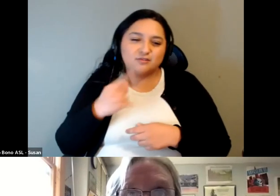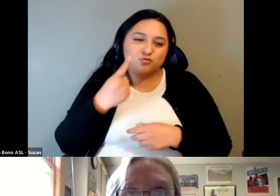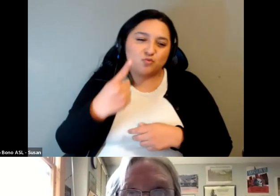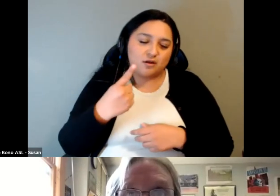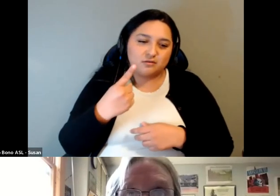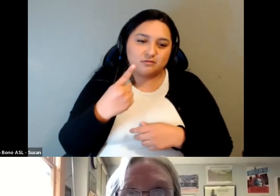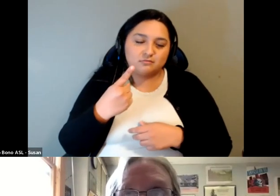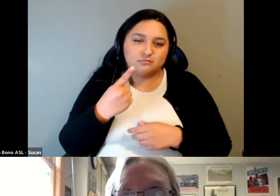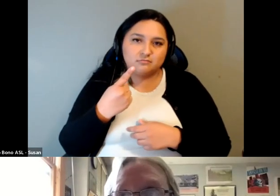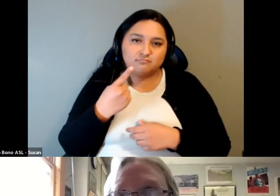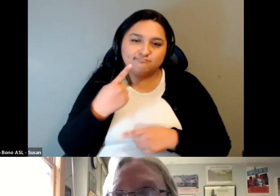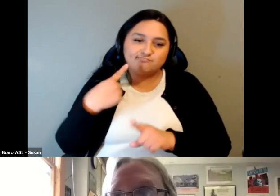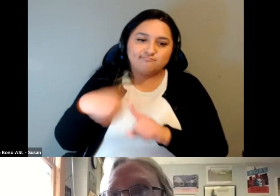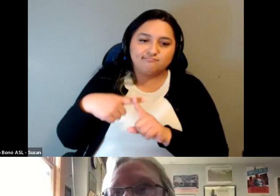approach.